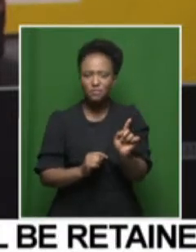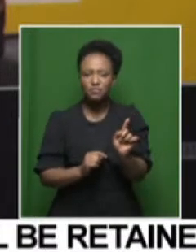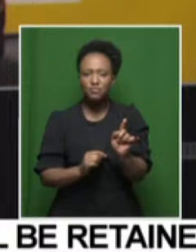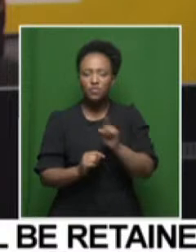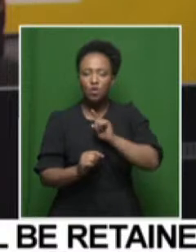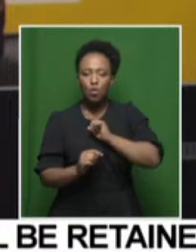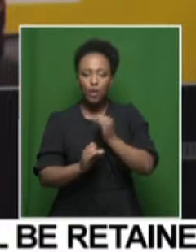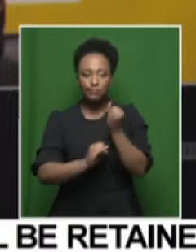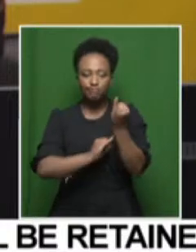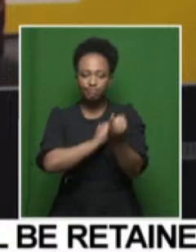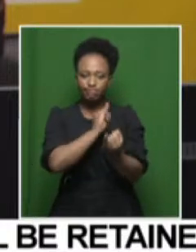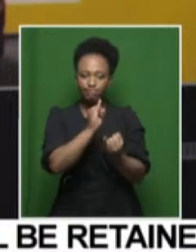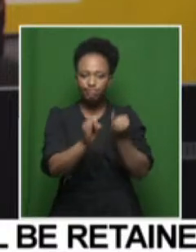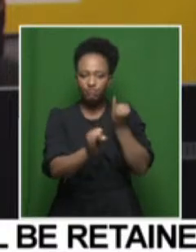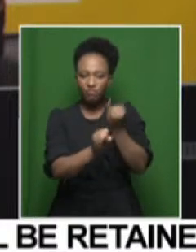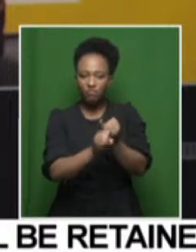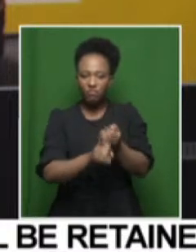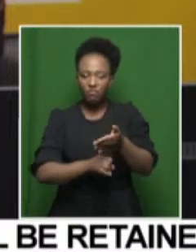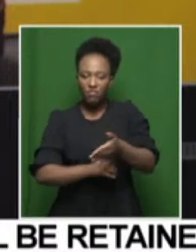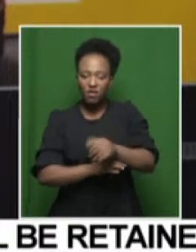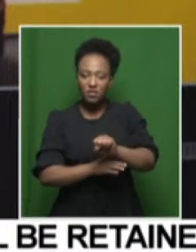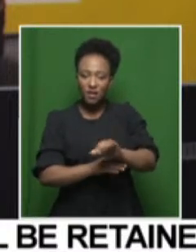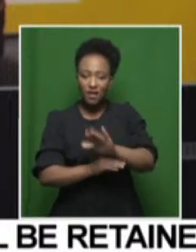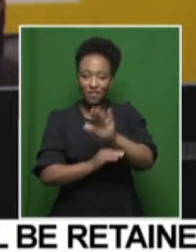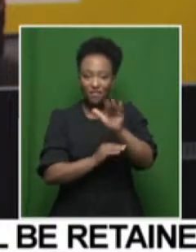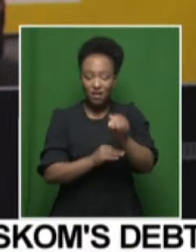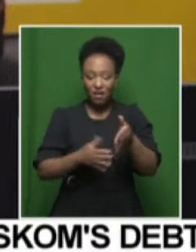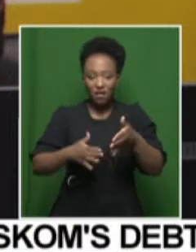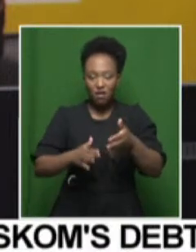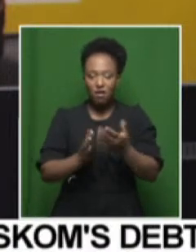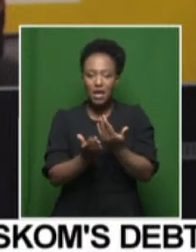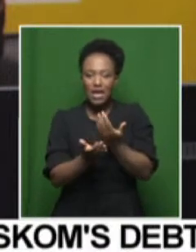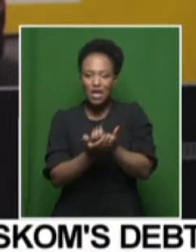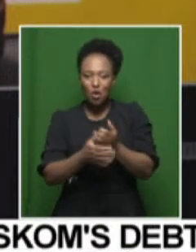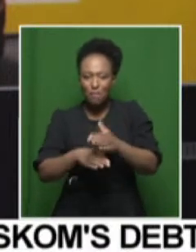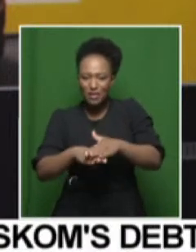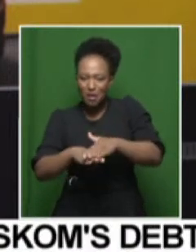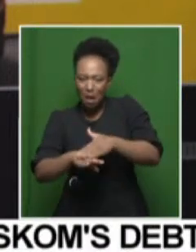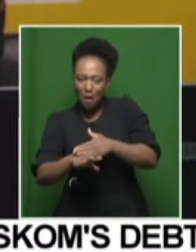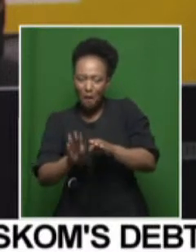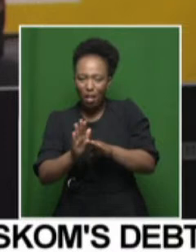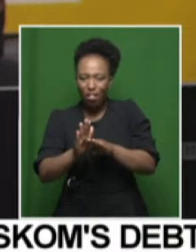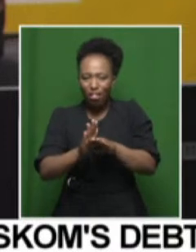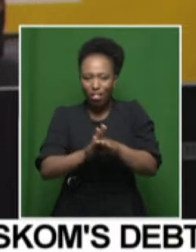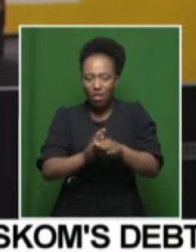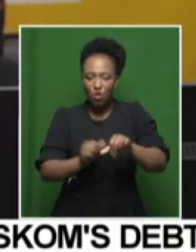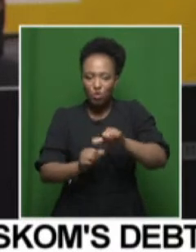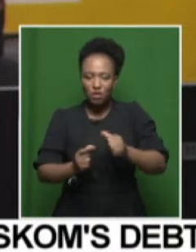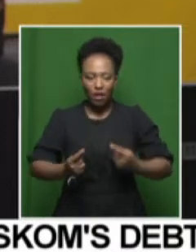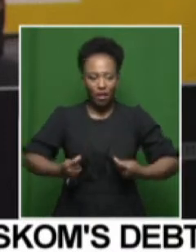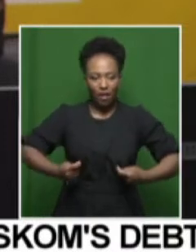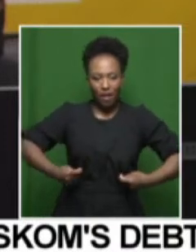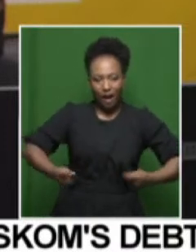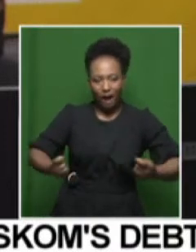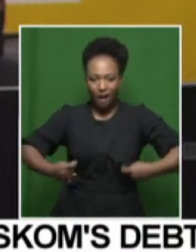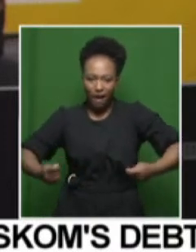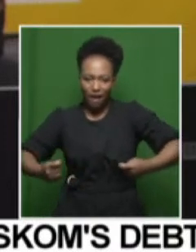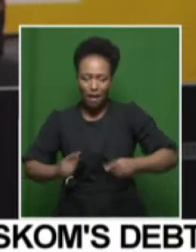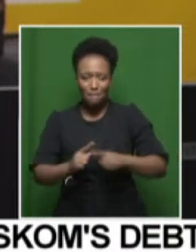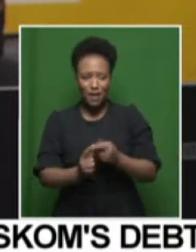slow global and domestic economic growth, calls for permanent increase in social spending that exceeds available